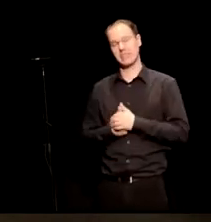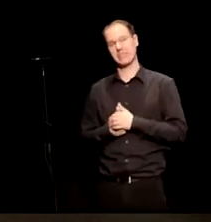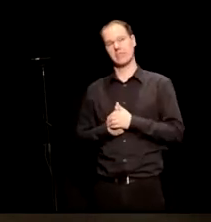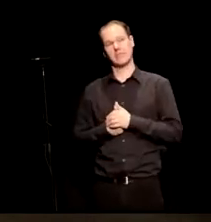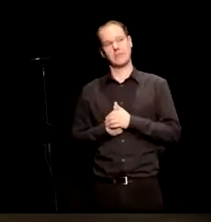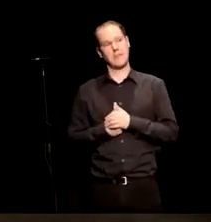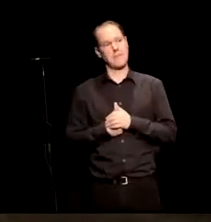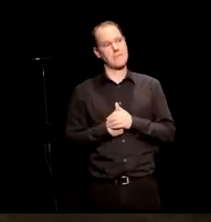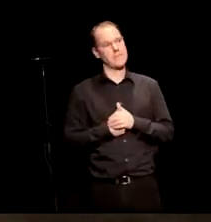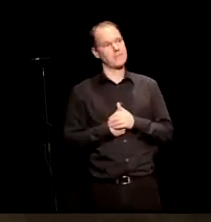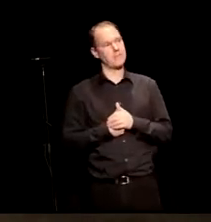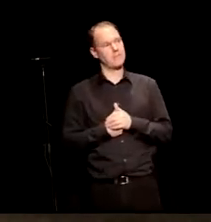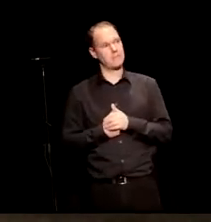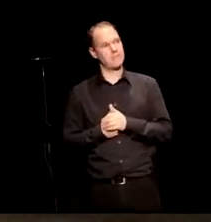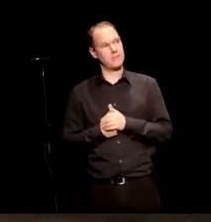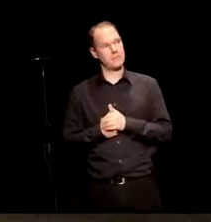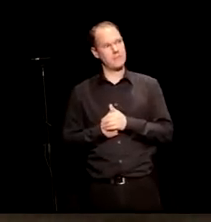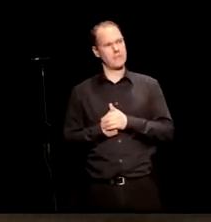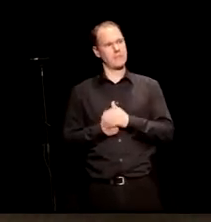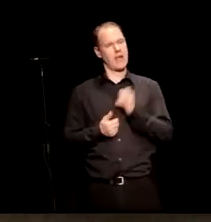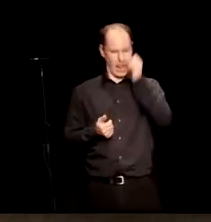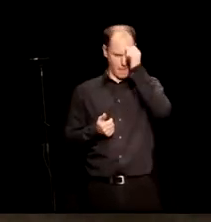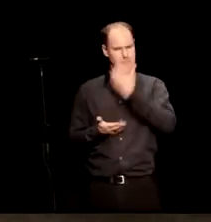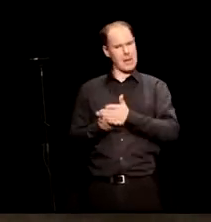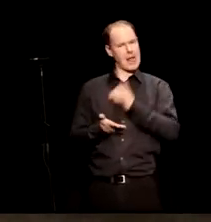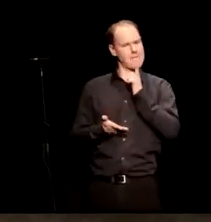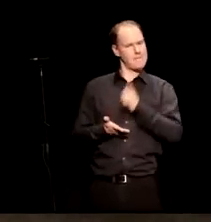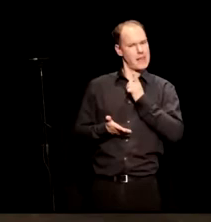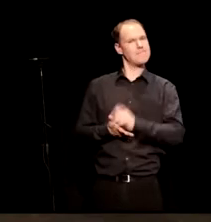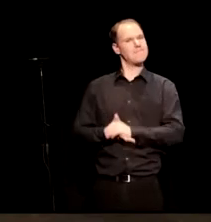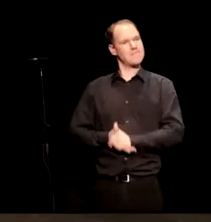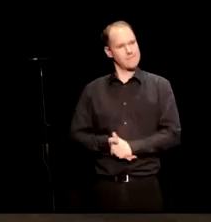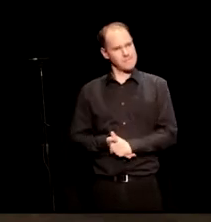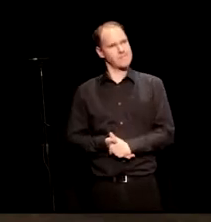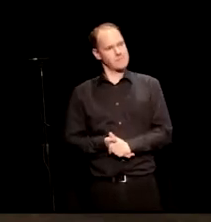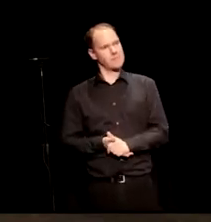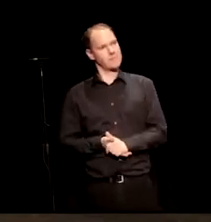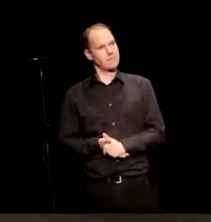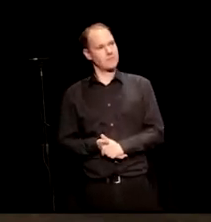Oh. Well, I believe in that part of the story.